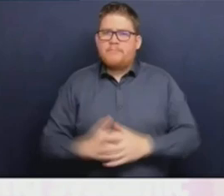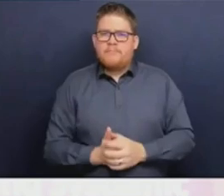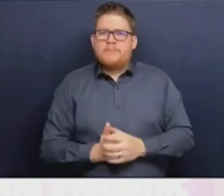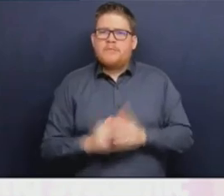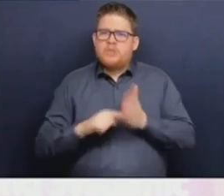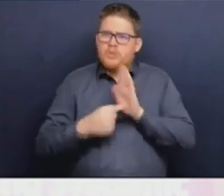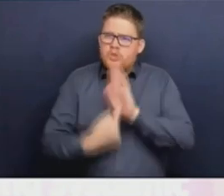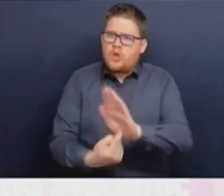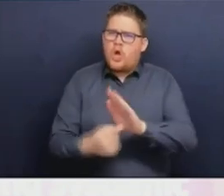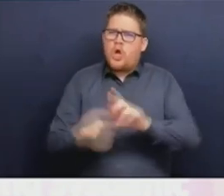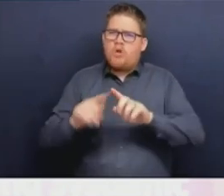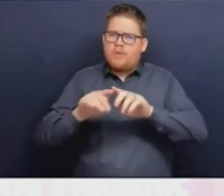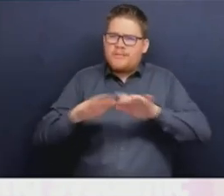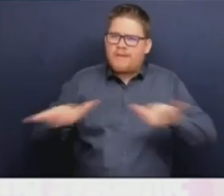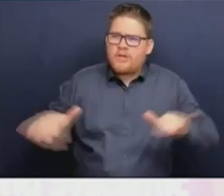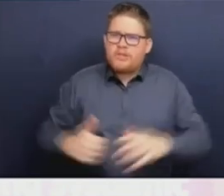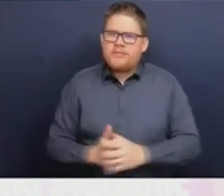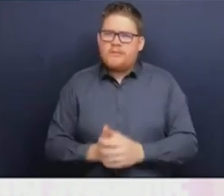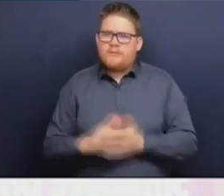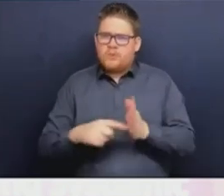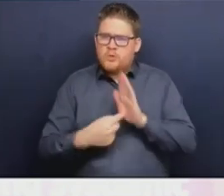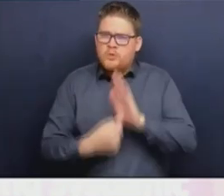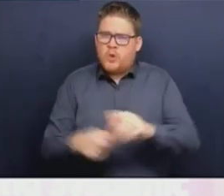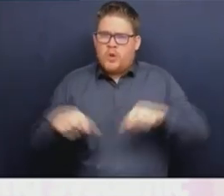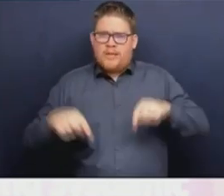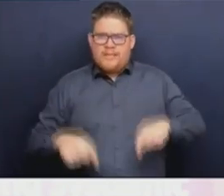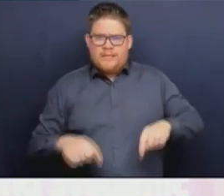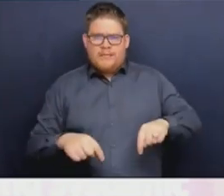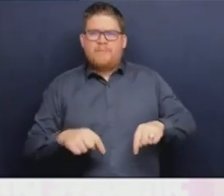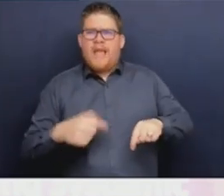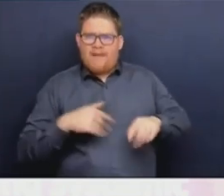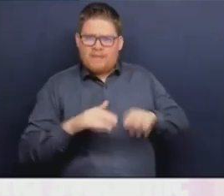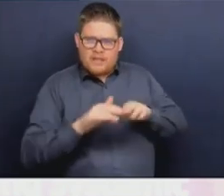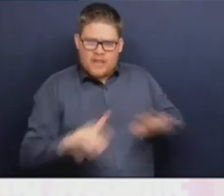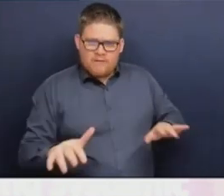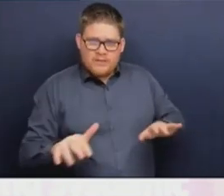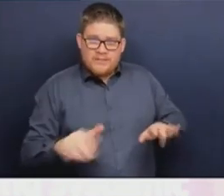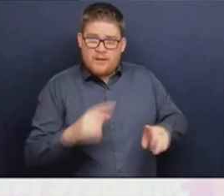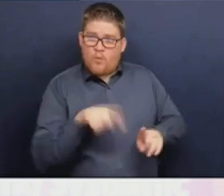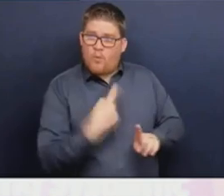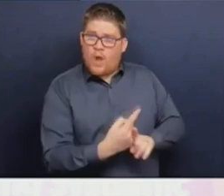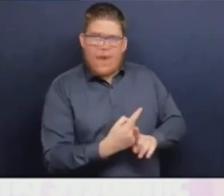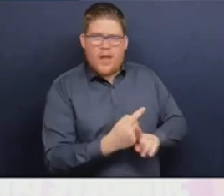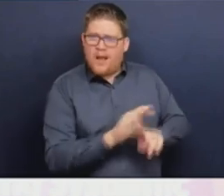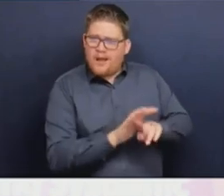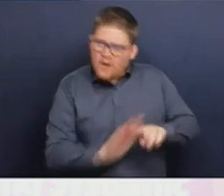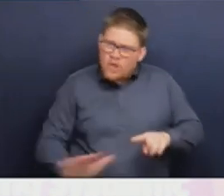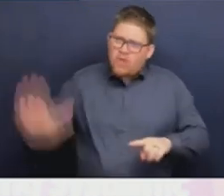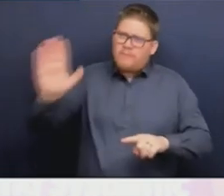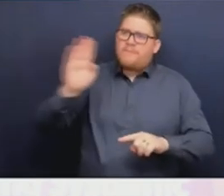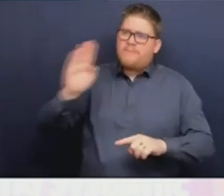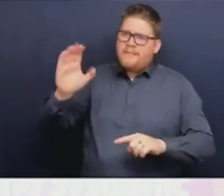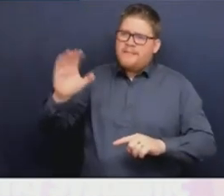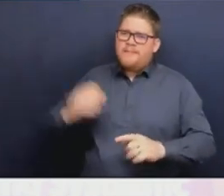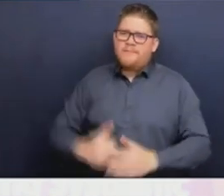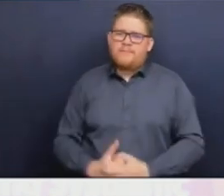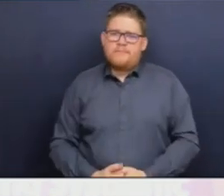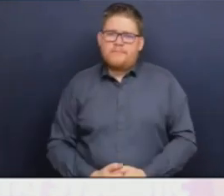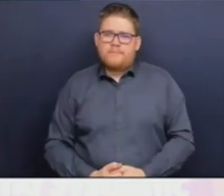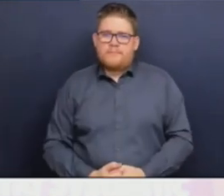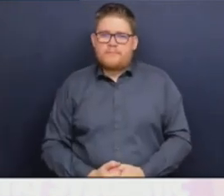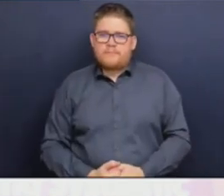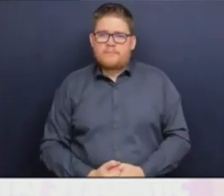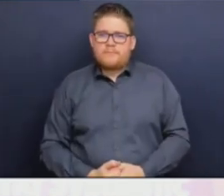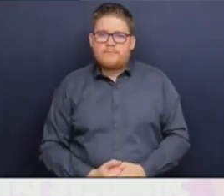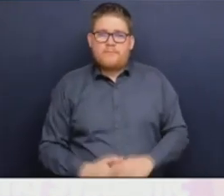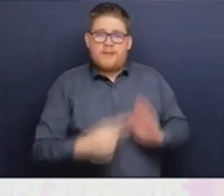and government, that come here to make life better. And the accountability that will be within this act will be a result of the advocacy that's